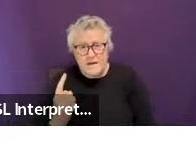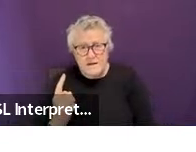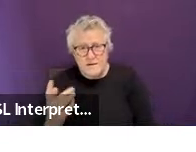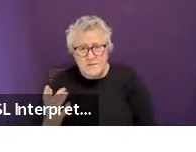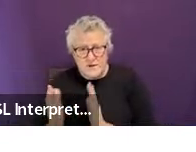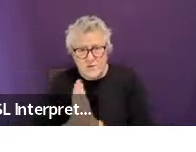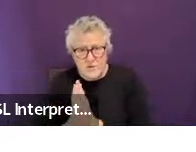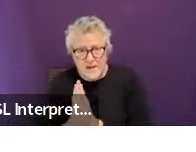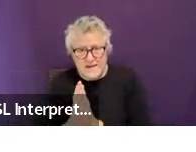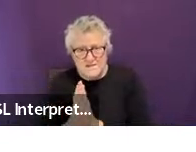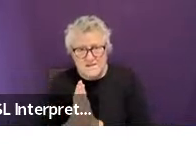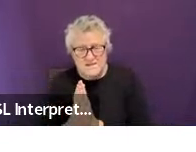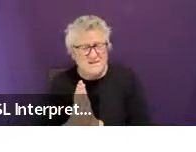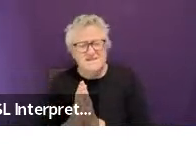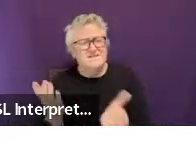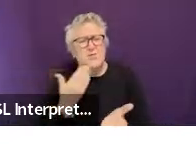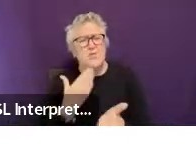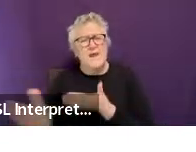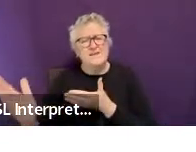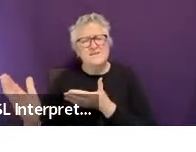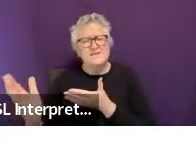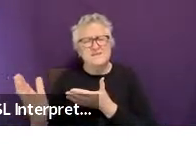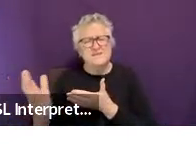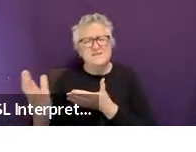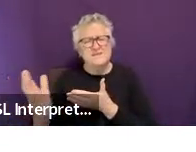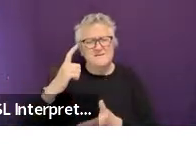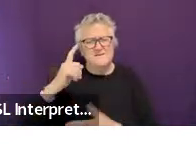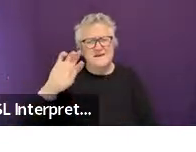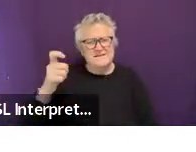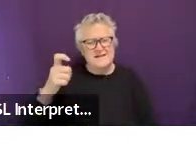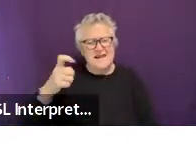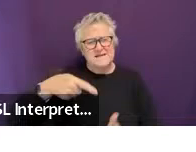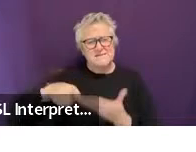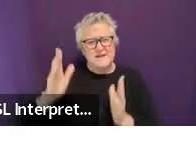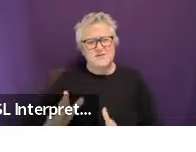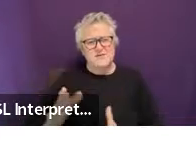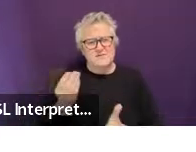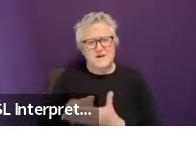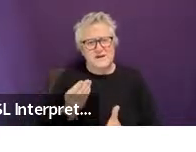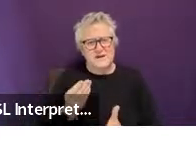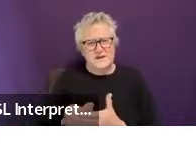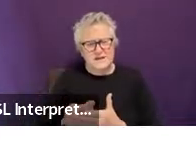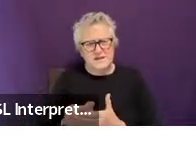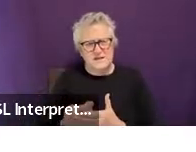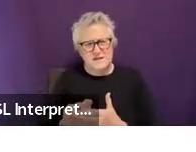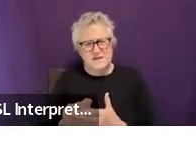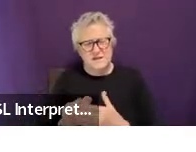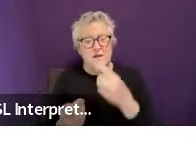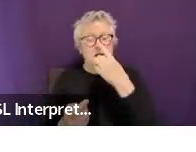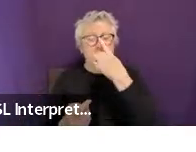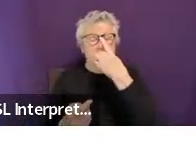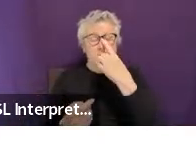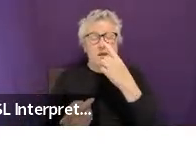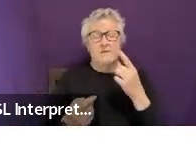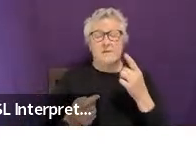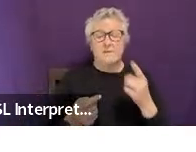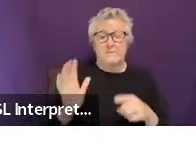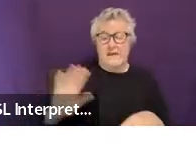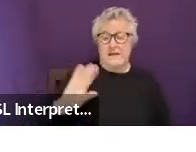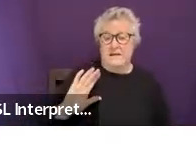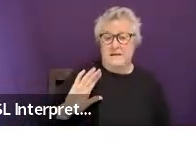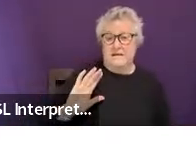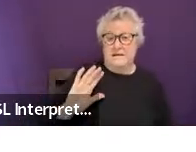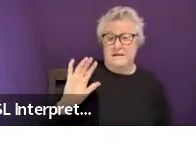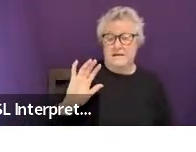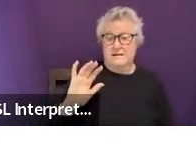In 2008, the Woodrow Wilson Drawbridge was built on Interstate 95 to